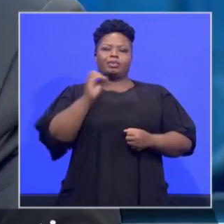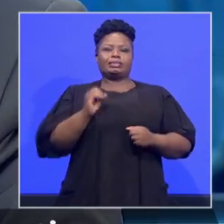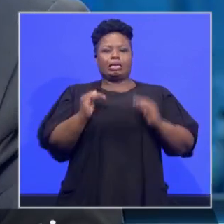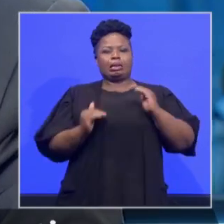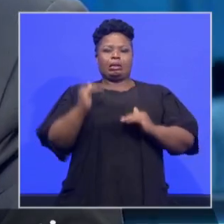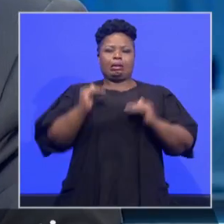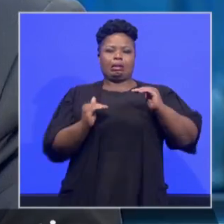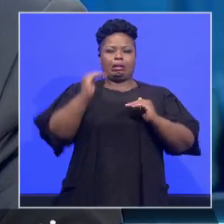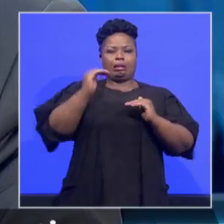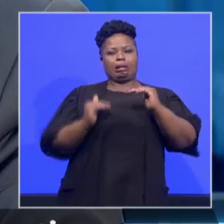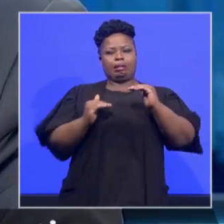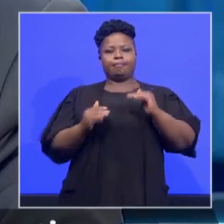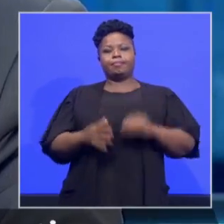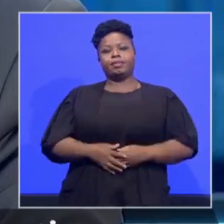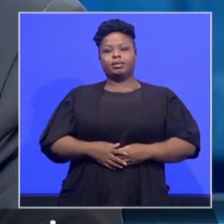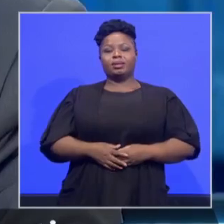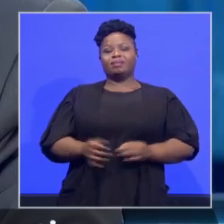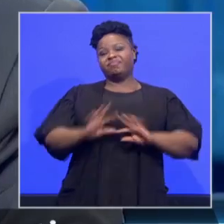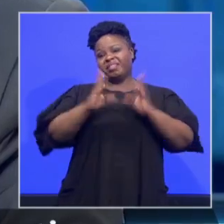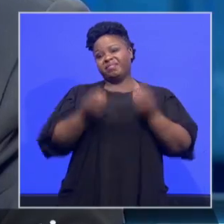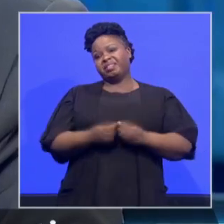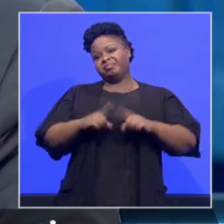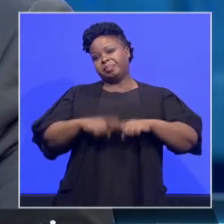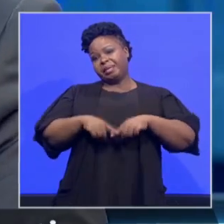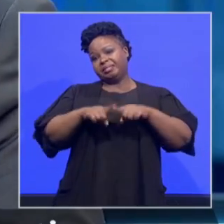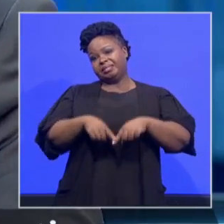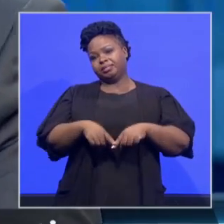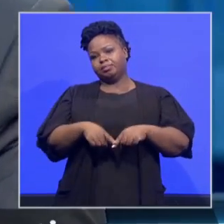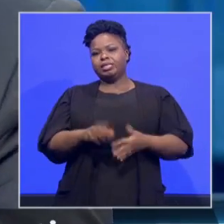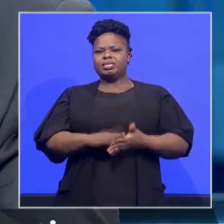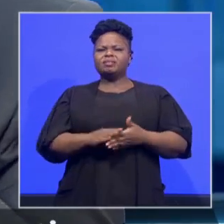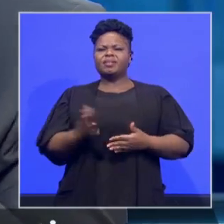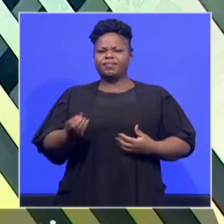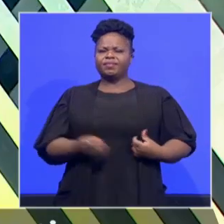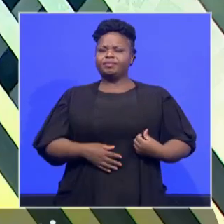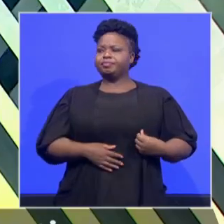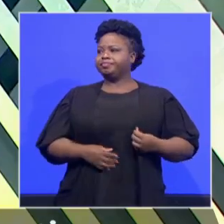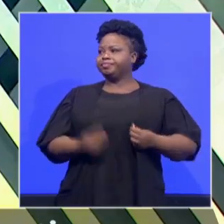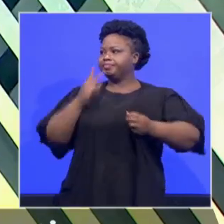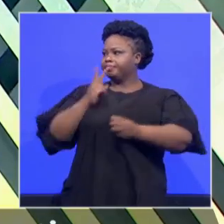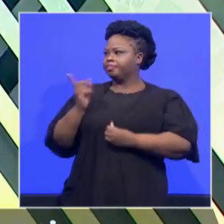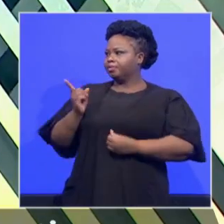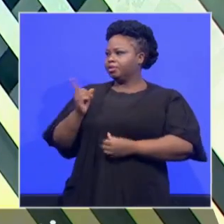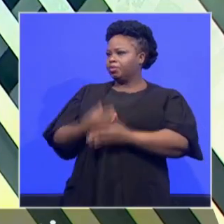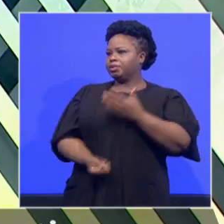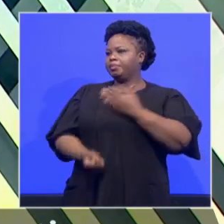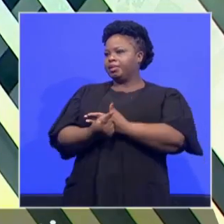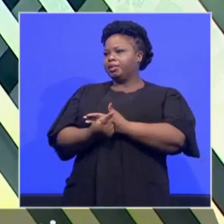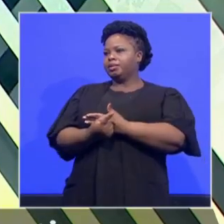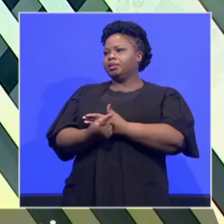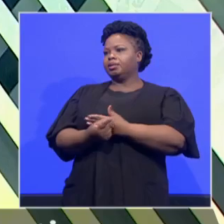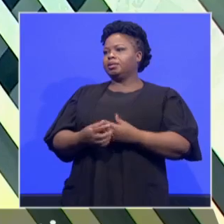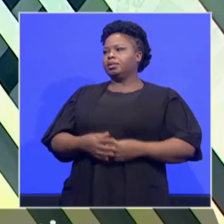Right. So it all depends, and there's reasons for it. Let's look at what's happening,